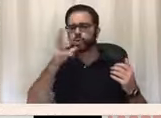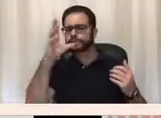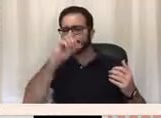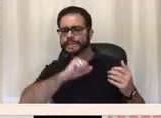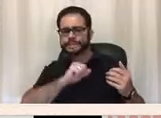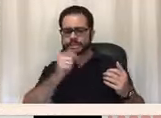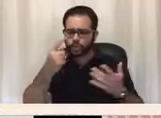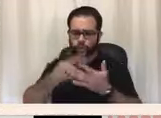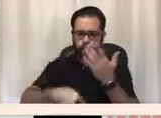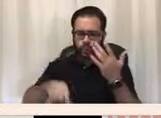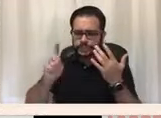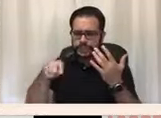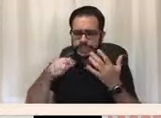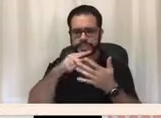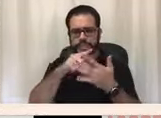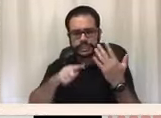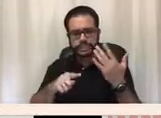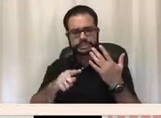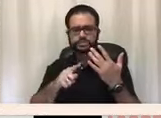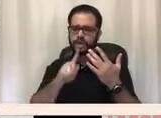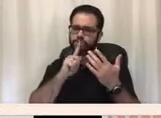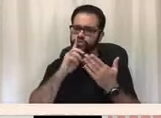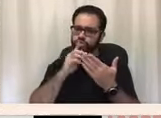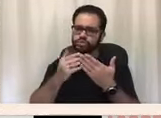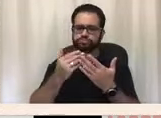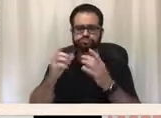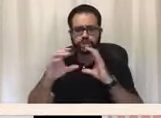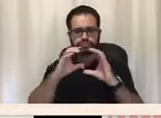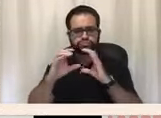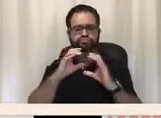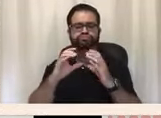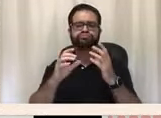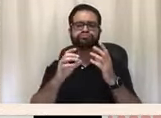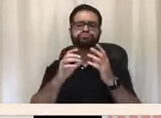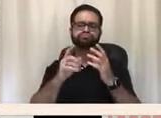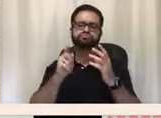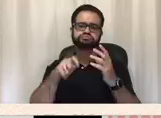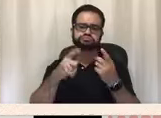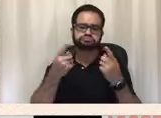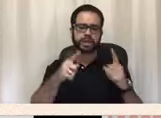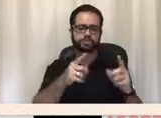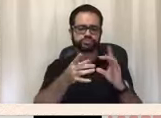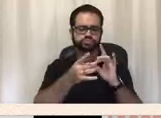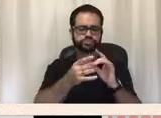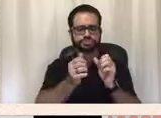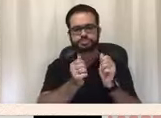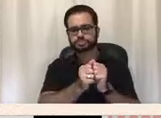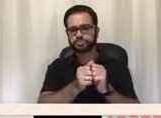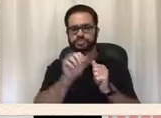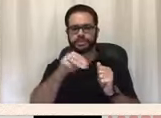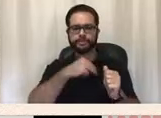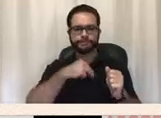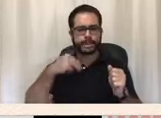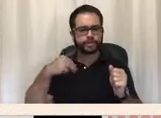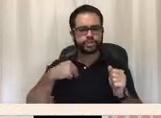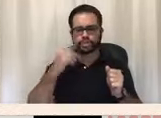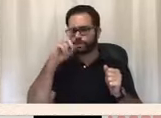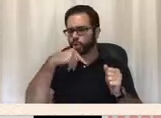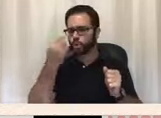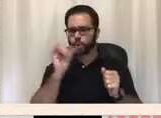So definitely some rich conversation should happen around what this membership should look like.